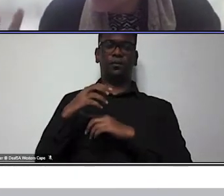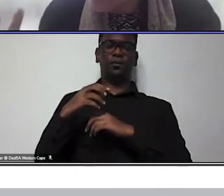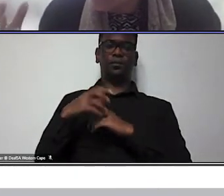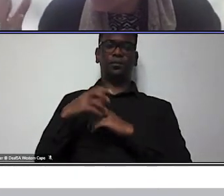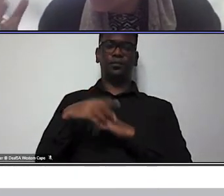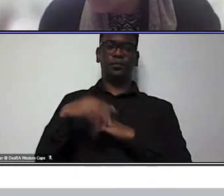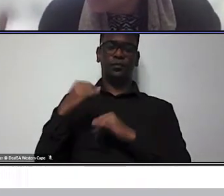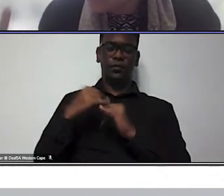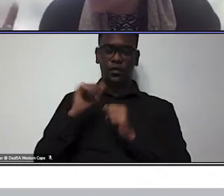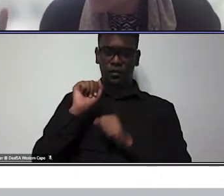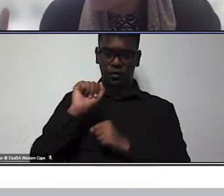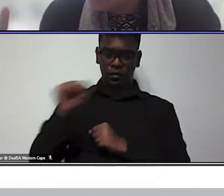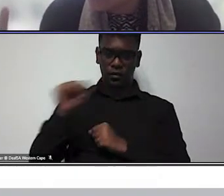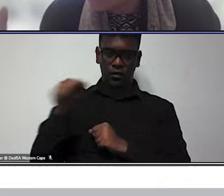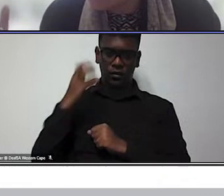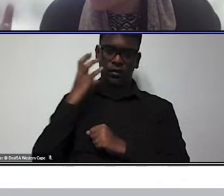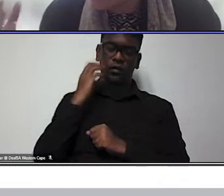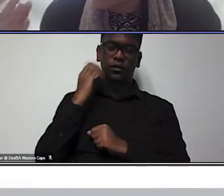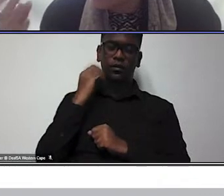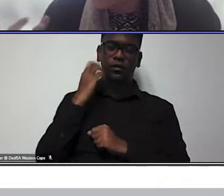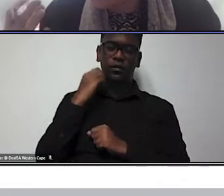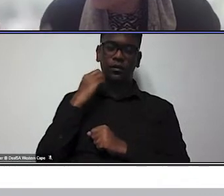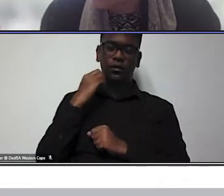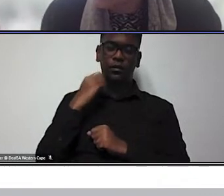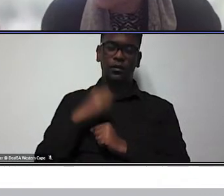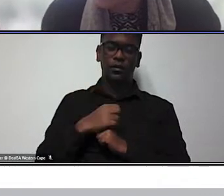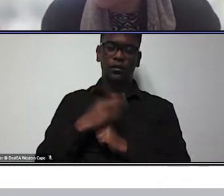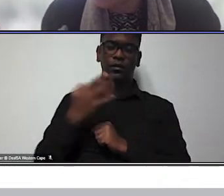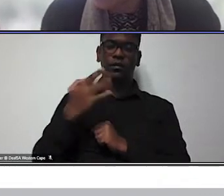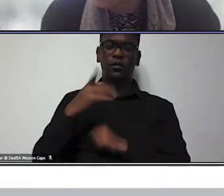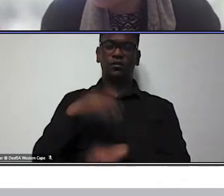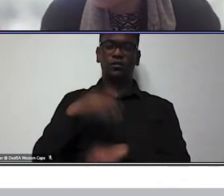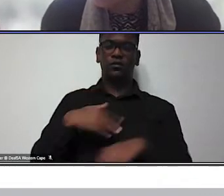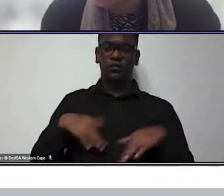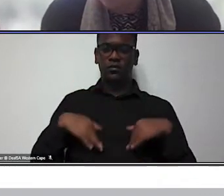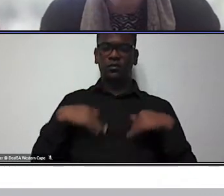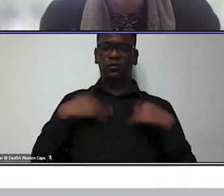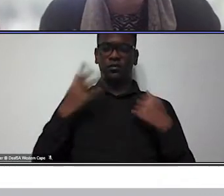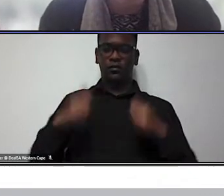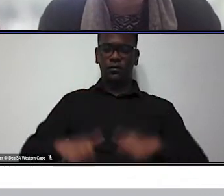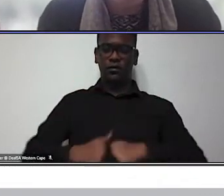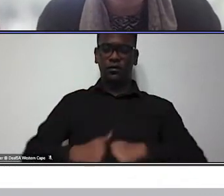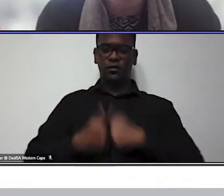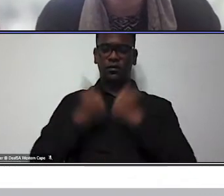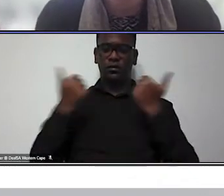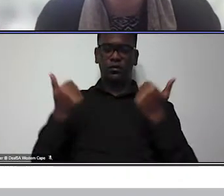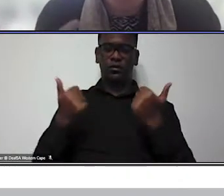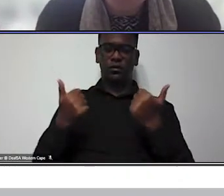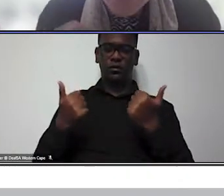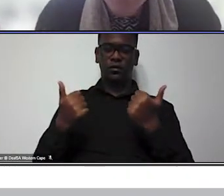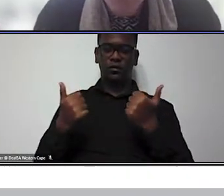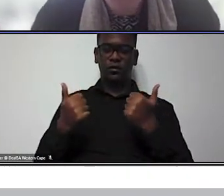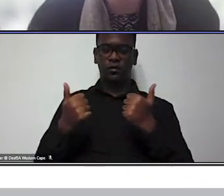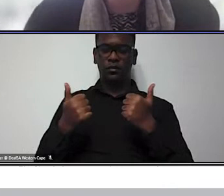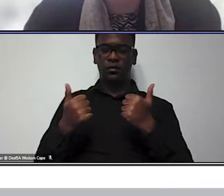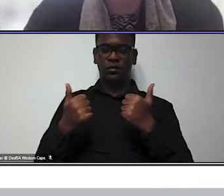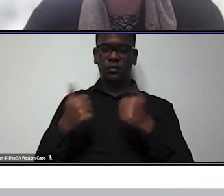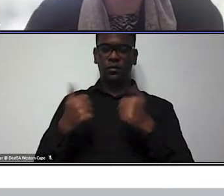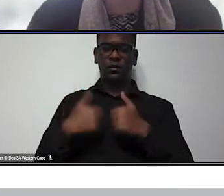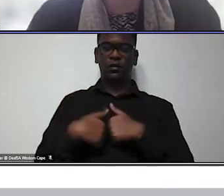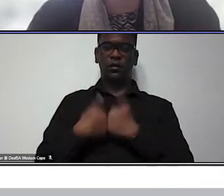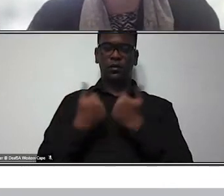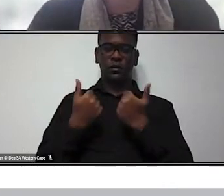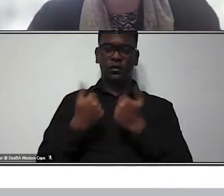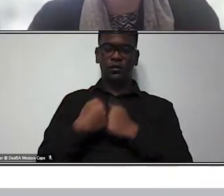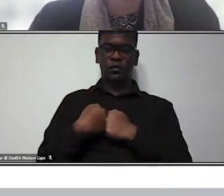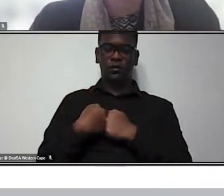your experience or expertise, what do you feel are the challenges in terms of our inclusion at this point? Thank